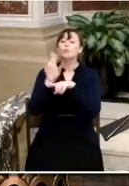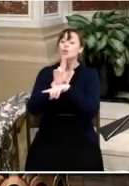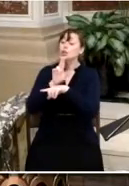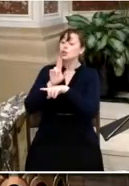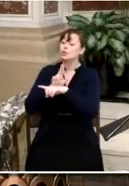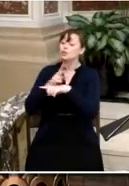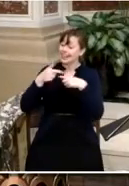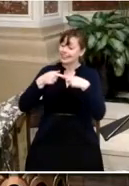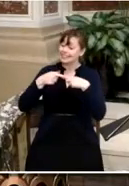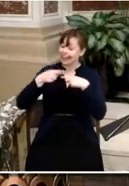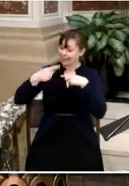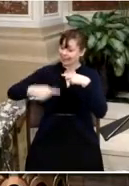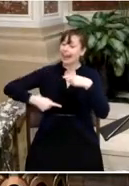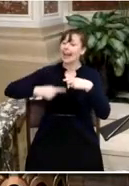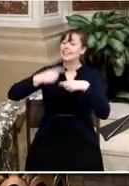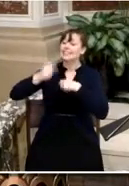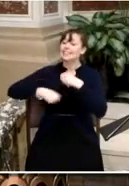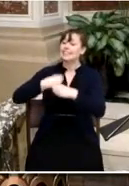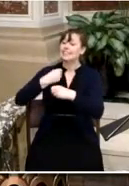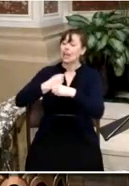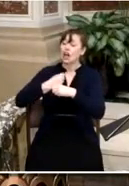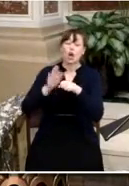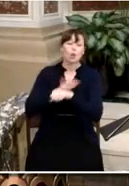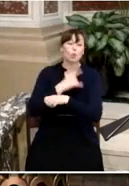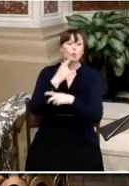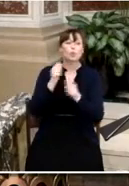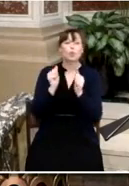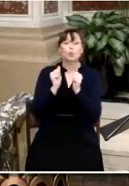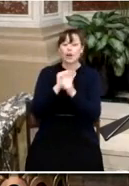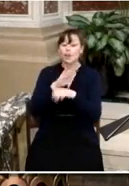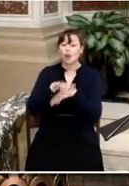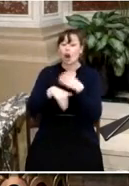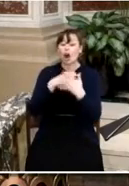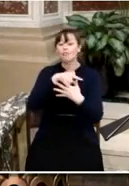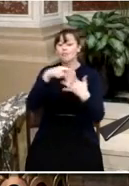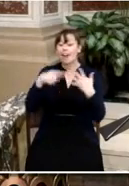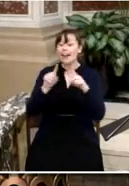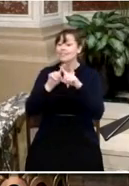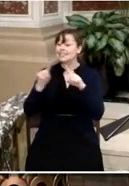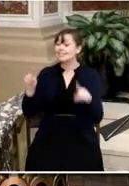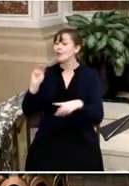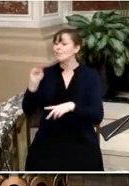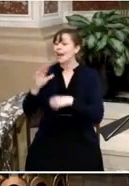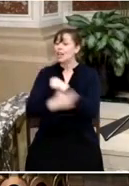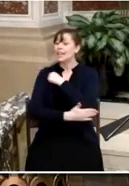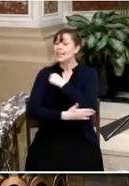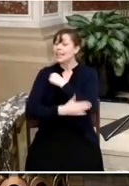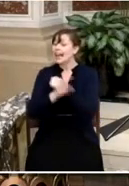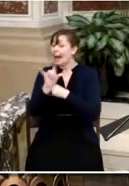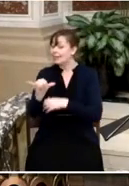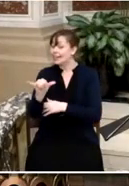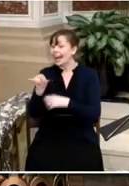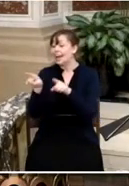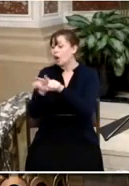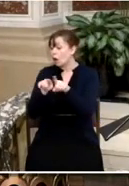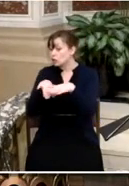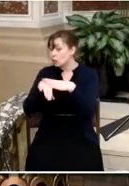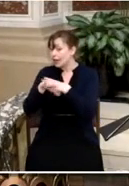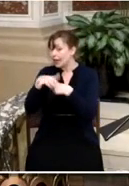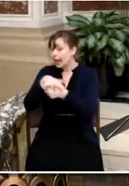coming year throughout our five Maryland counties and in the District of